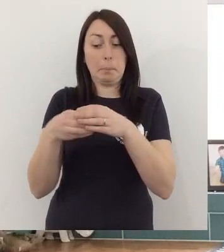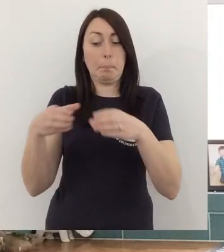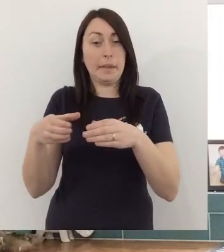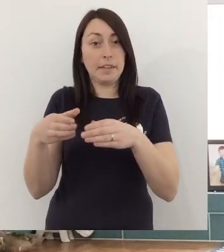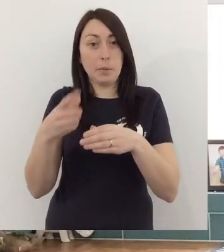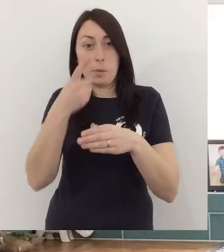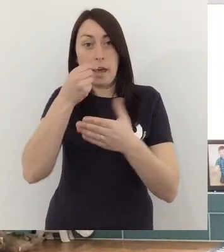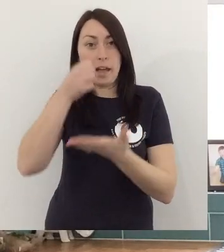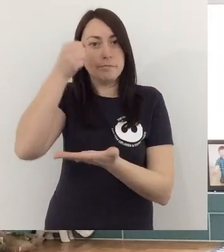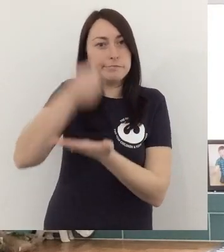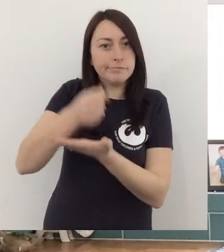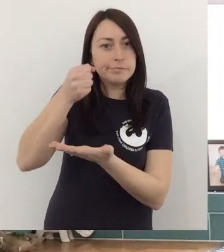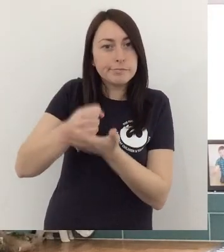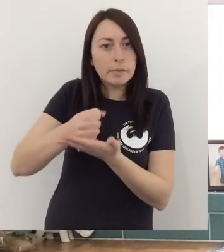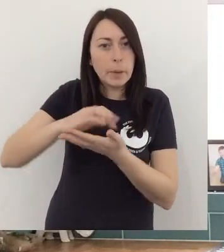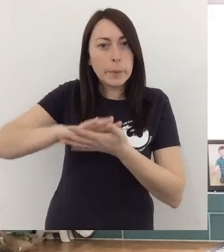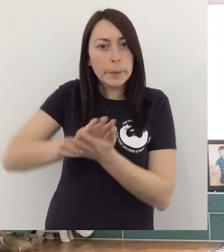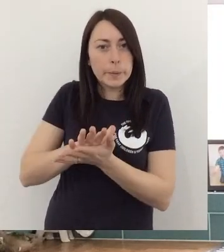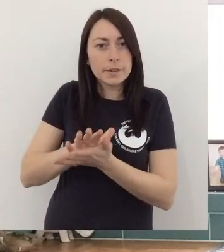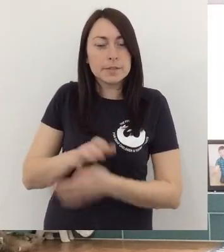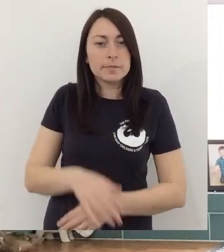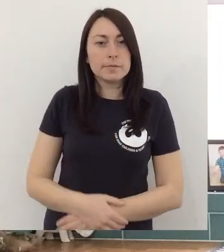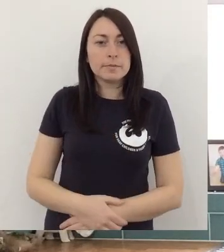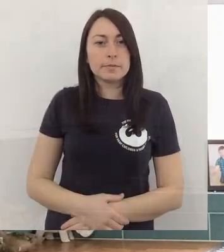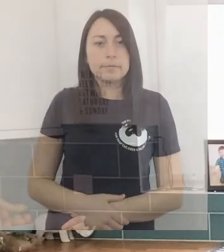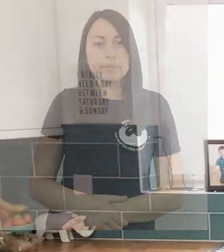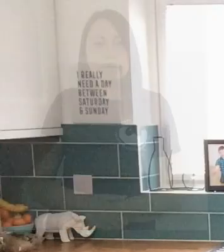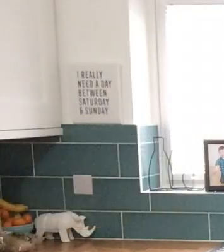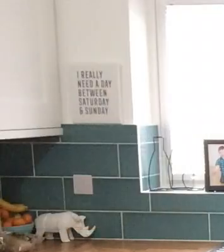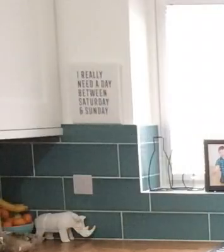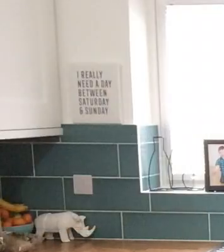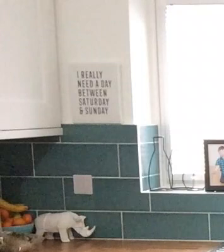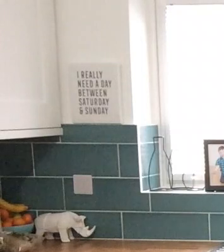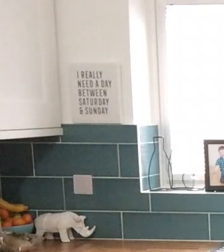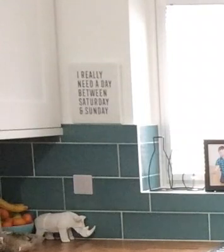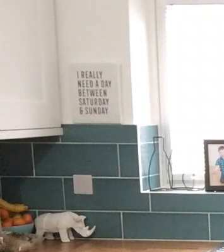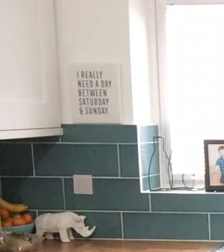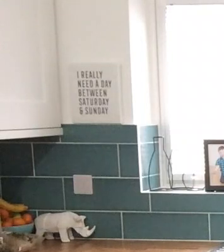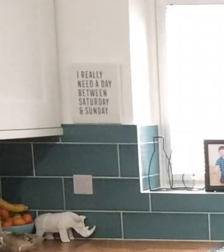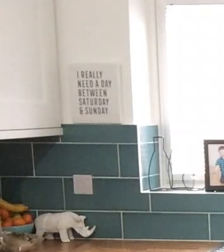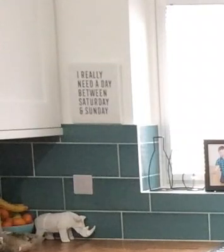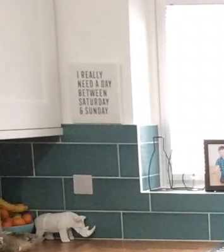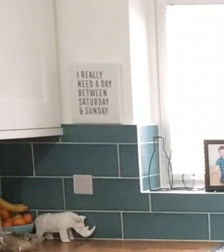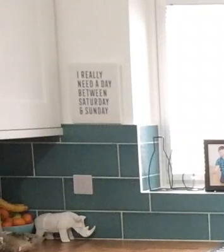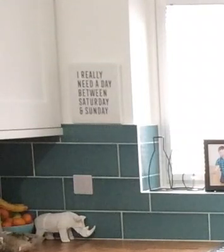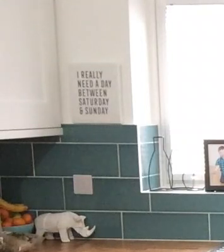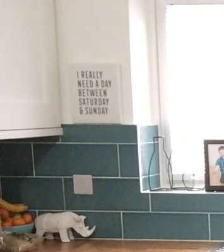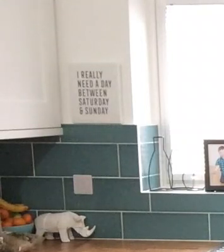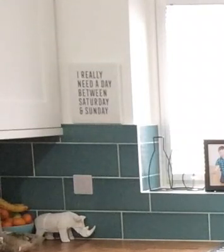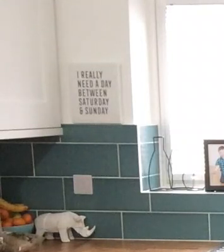see any larger bits of biscuits, now's the time just to crush them.